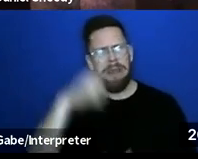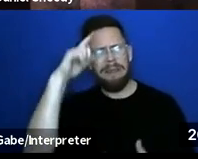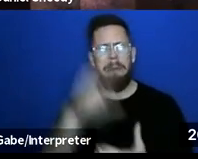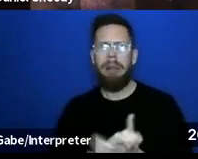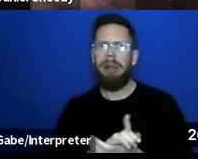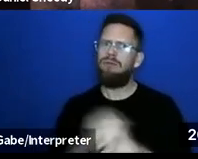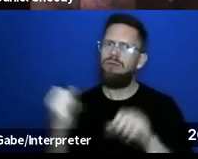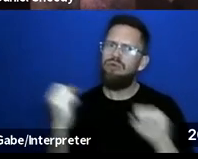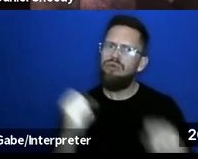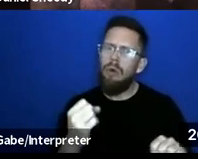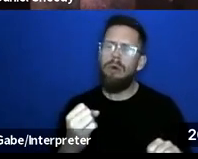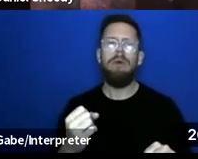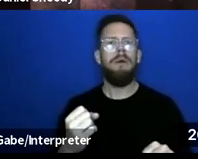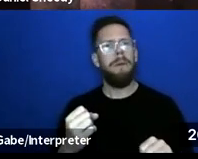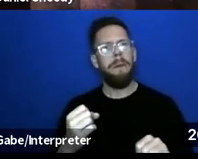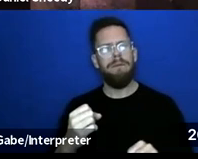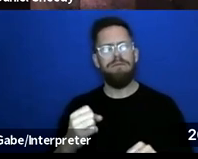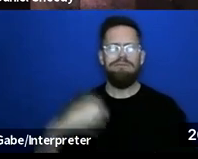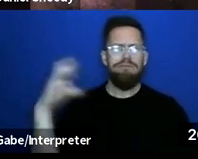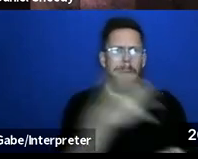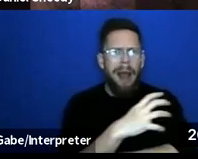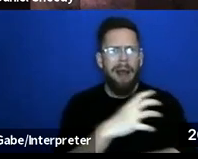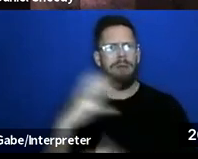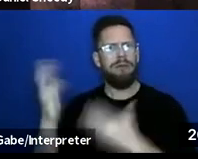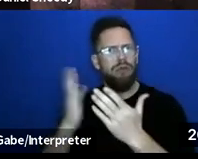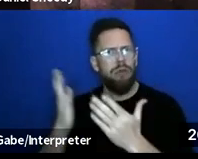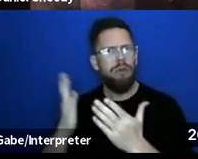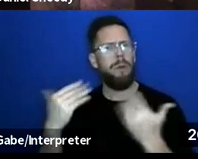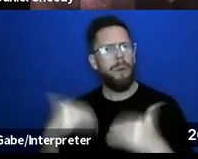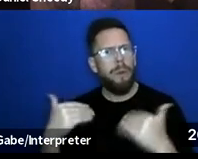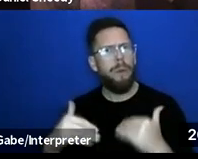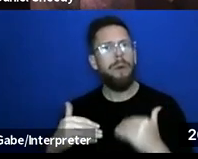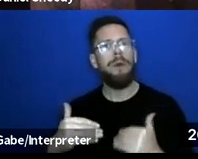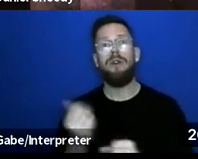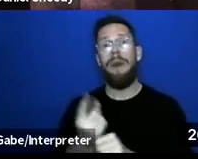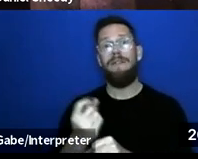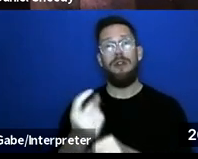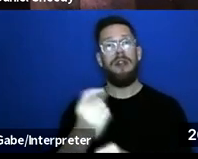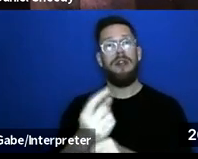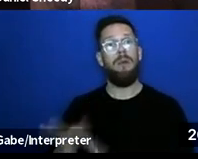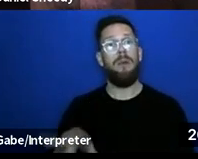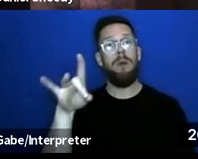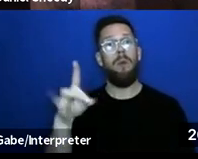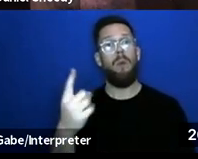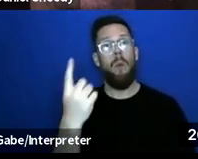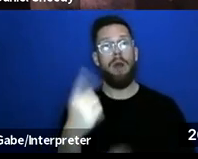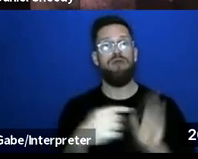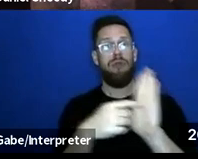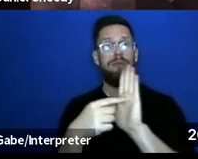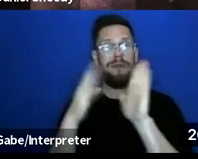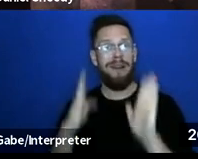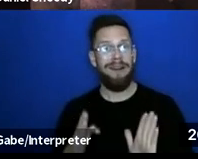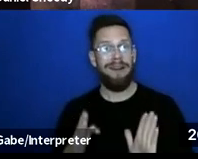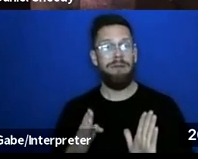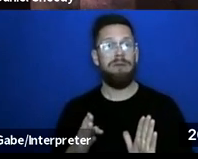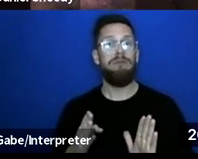service and the power of service. And so every year we are, you know, we are allowed to choose one representative to represent the district and